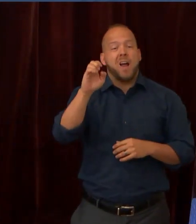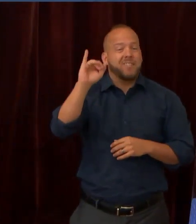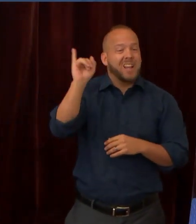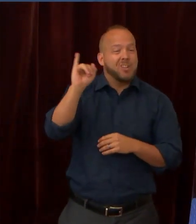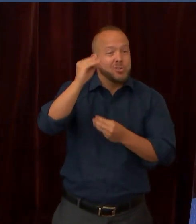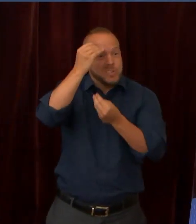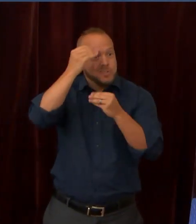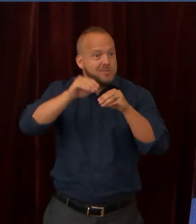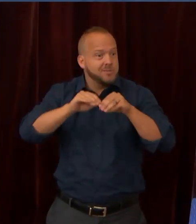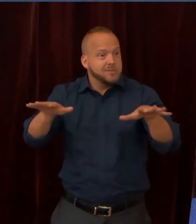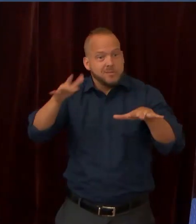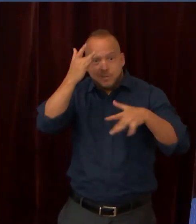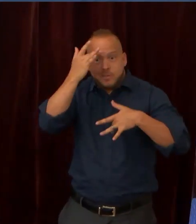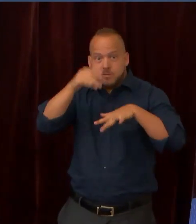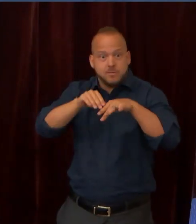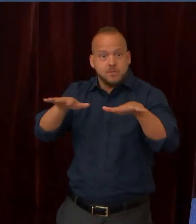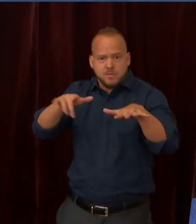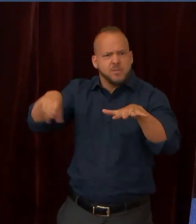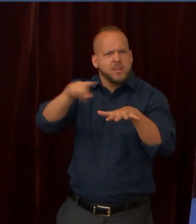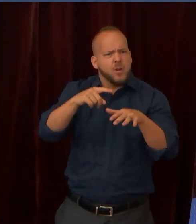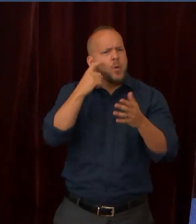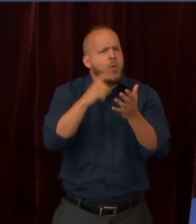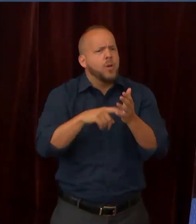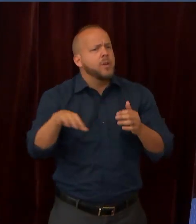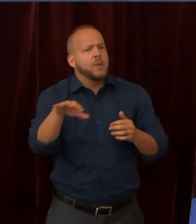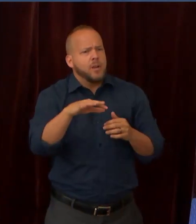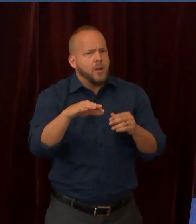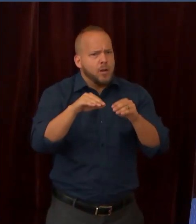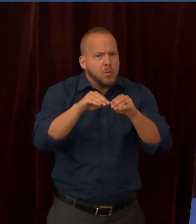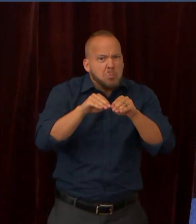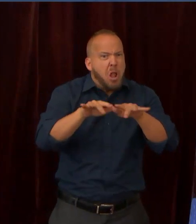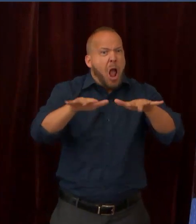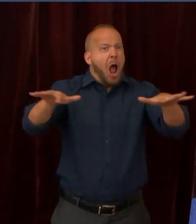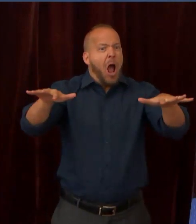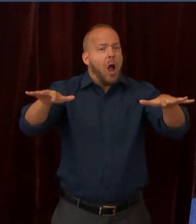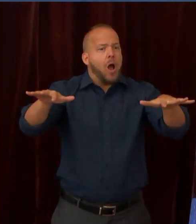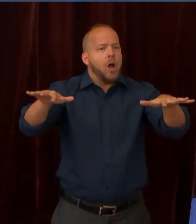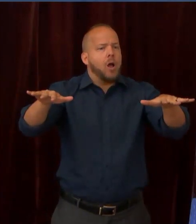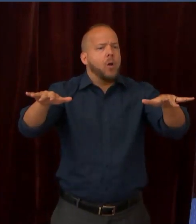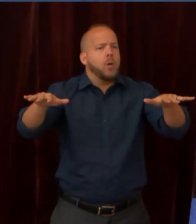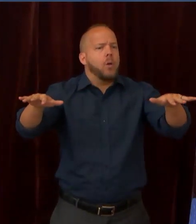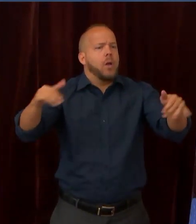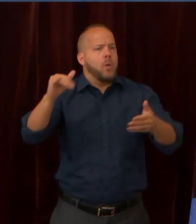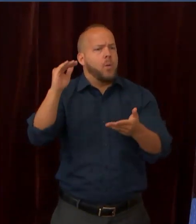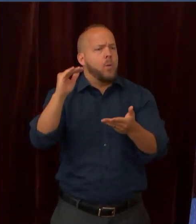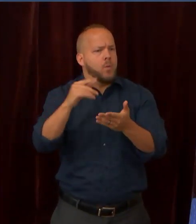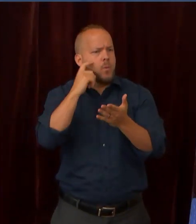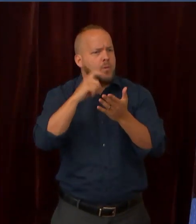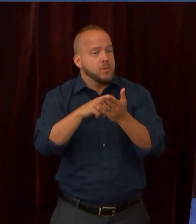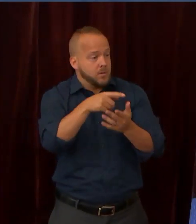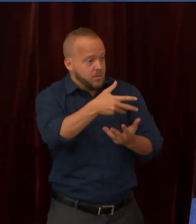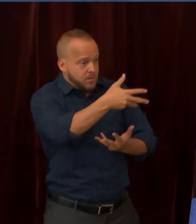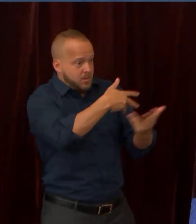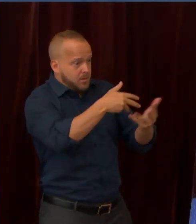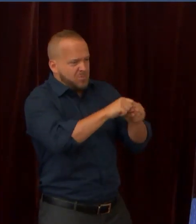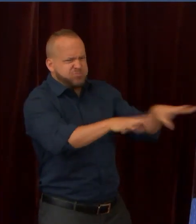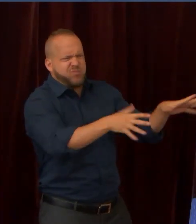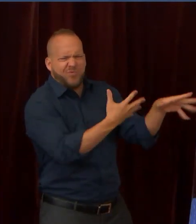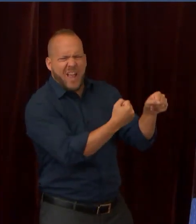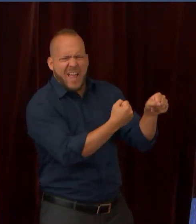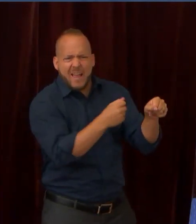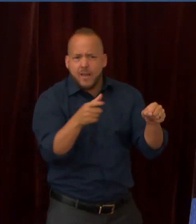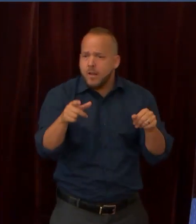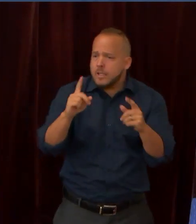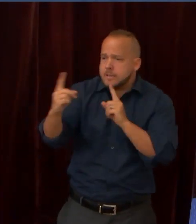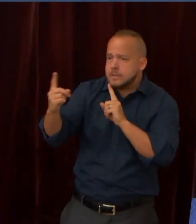In other words, we were always concerned as people started to travel more and get out more and socialize more, that the infection rate would